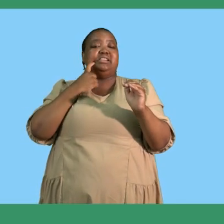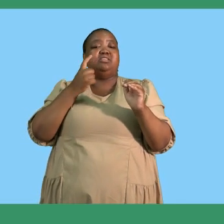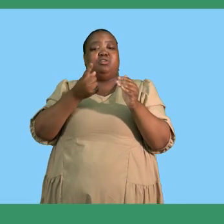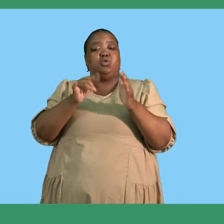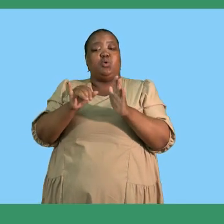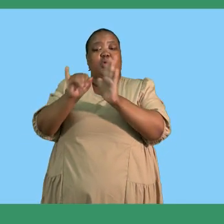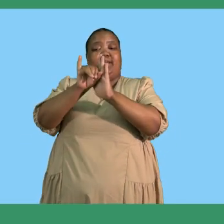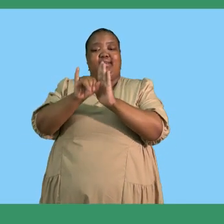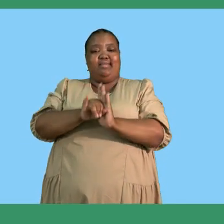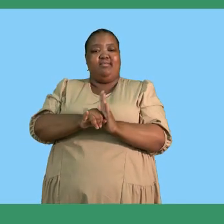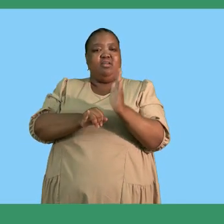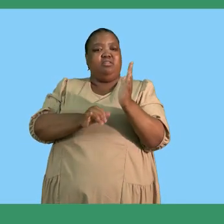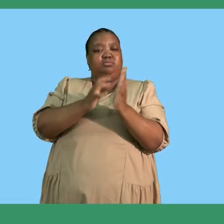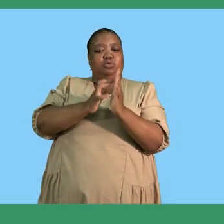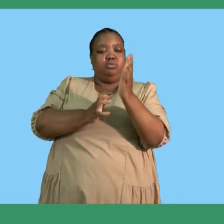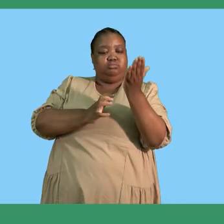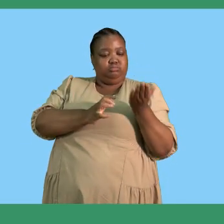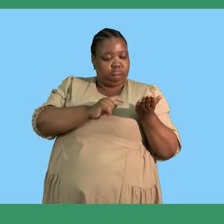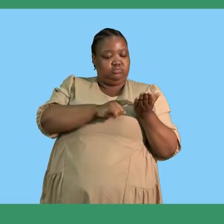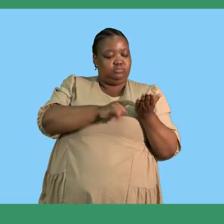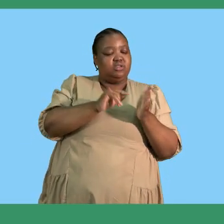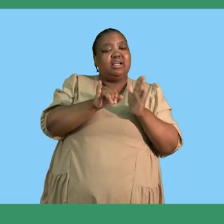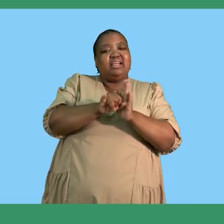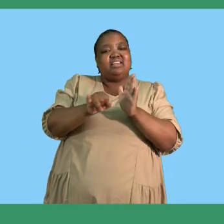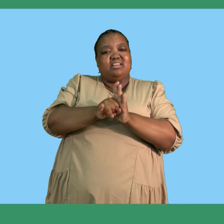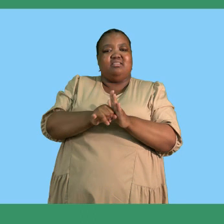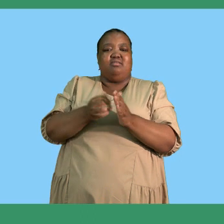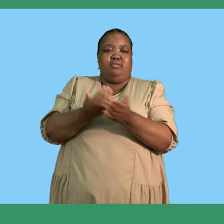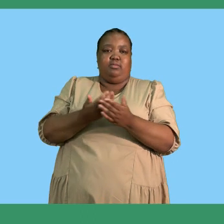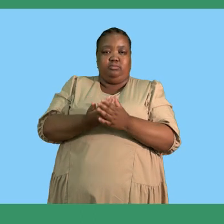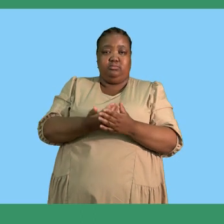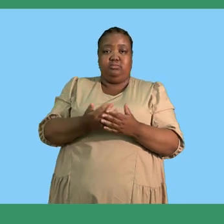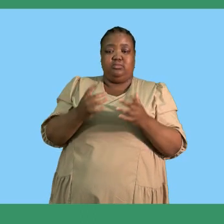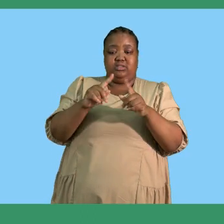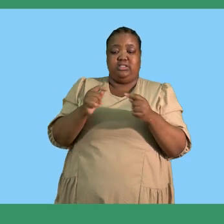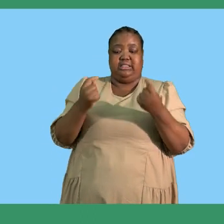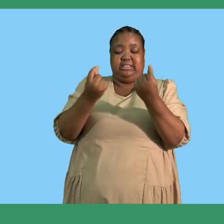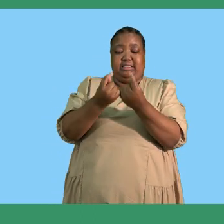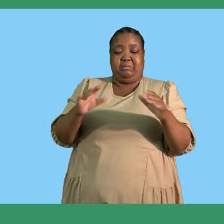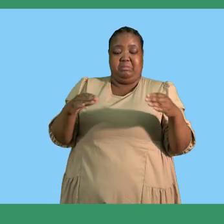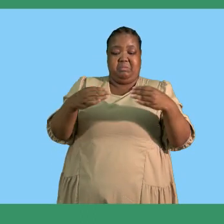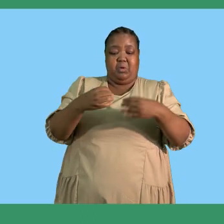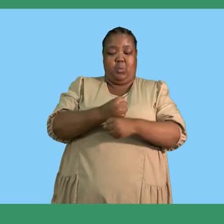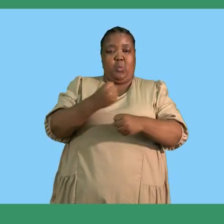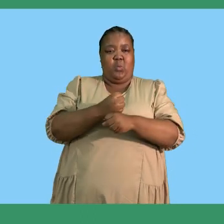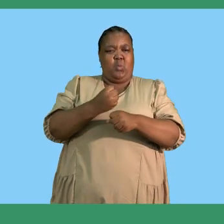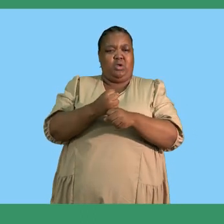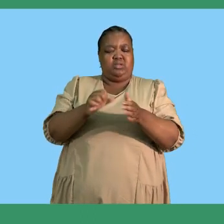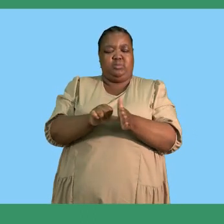to identify them in the scenario. Now, the importance of working in a team in a workplace is